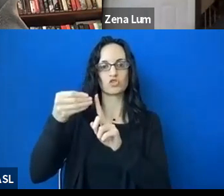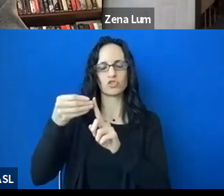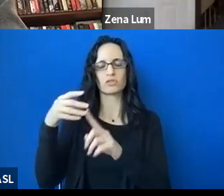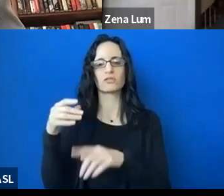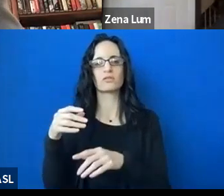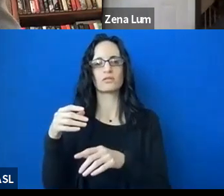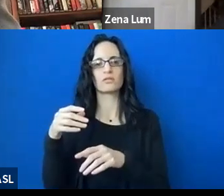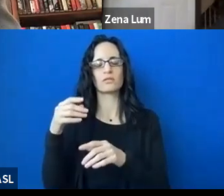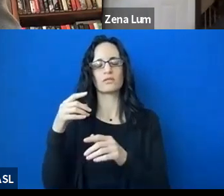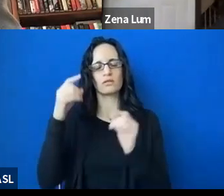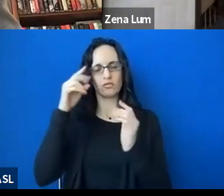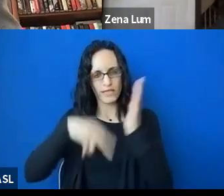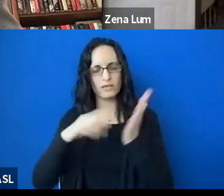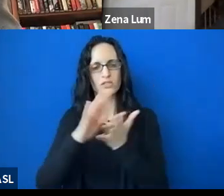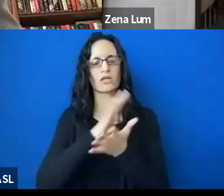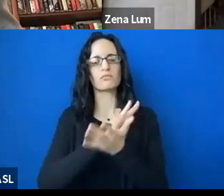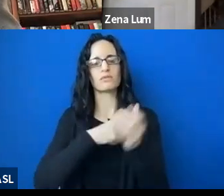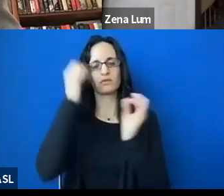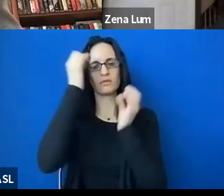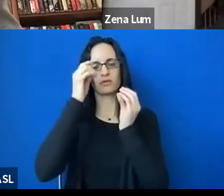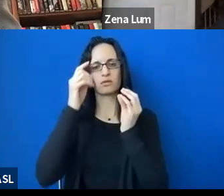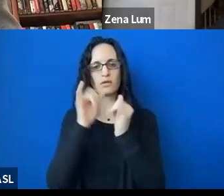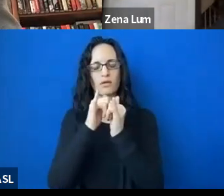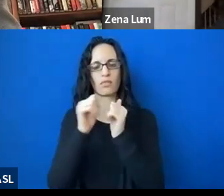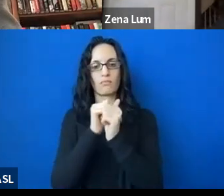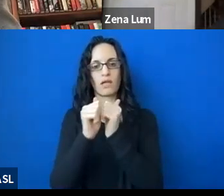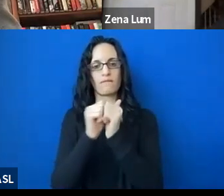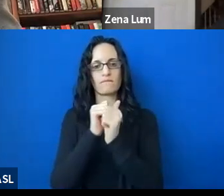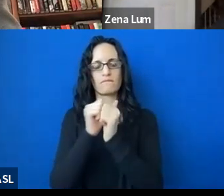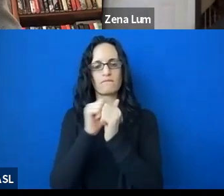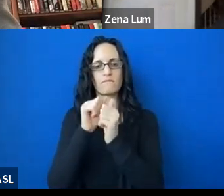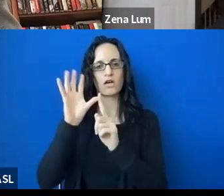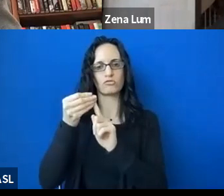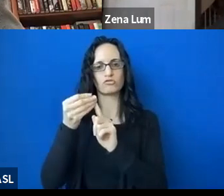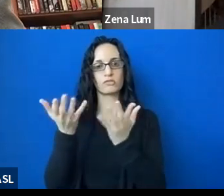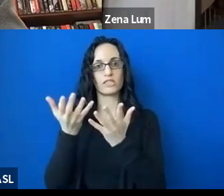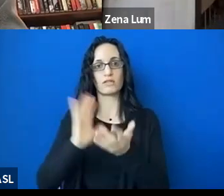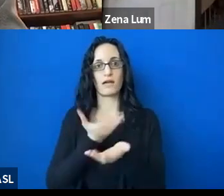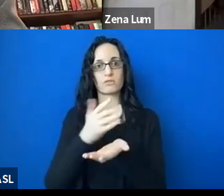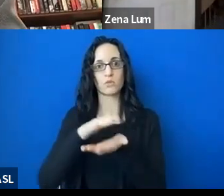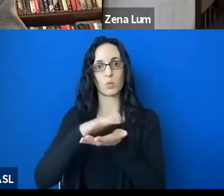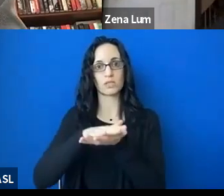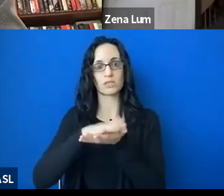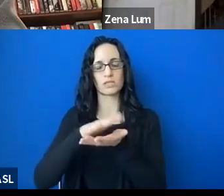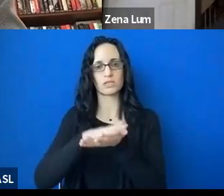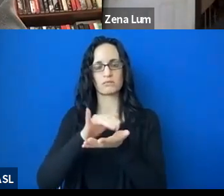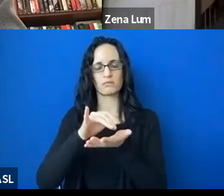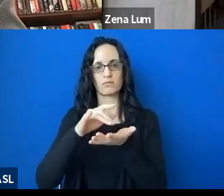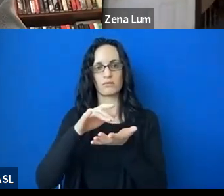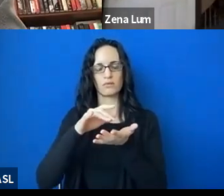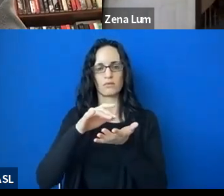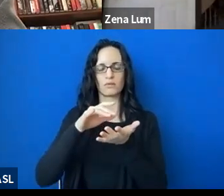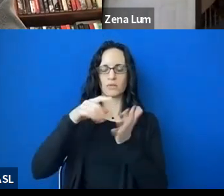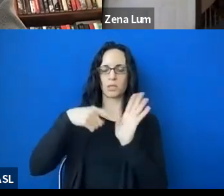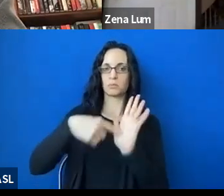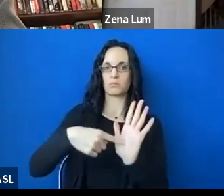this document is how the competitive culture in our schools, exemplified by exam schools, but